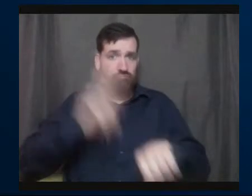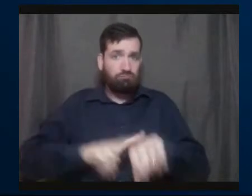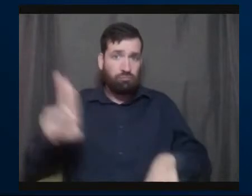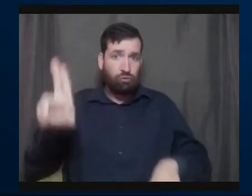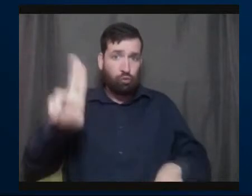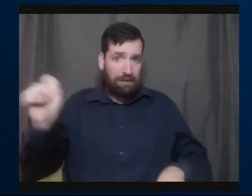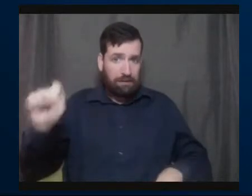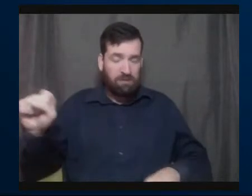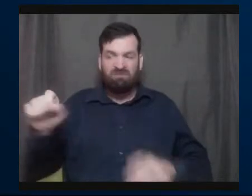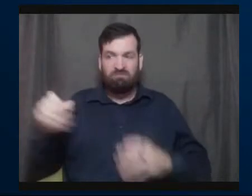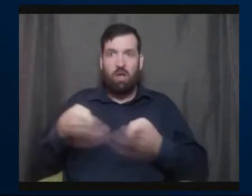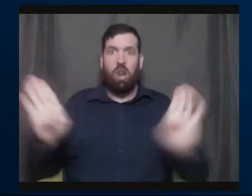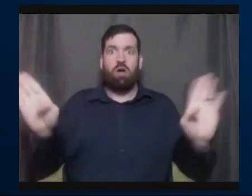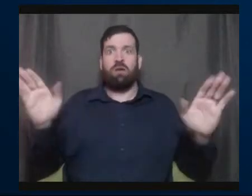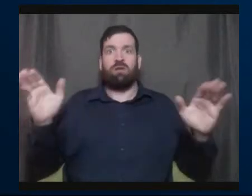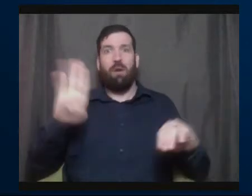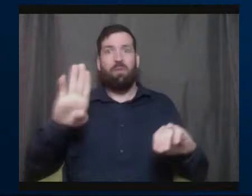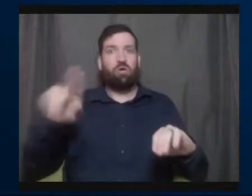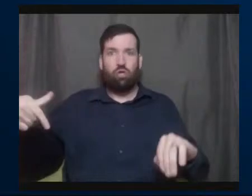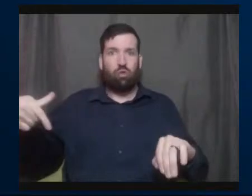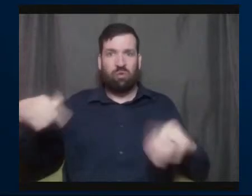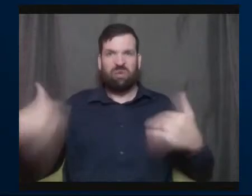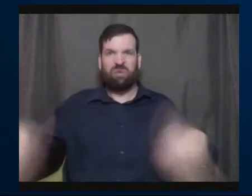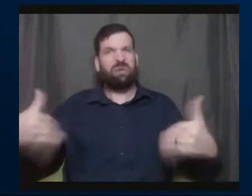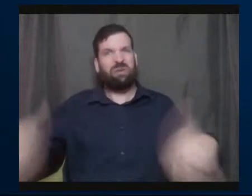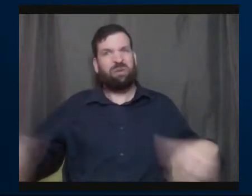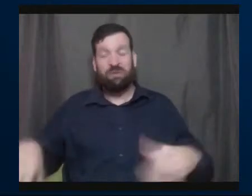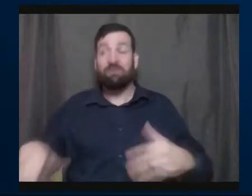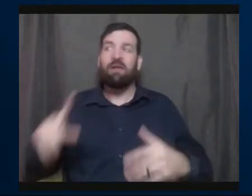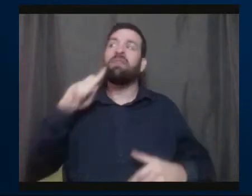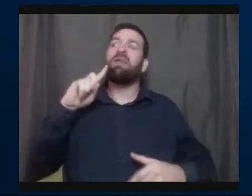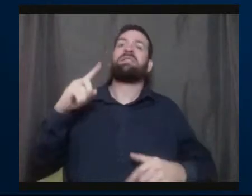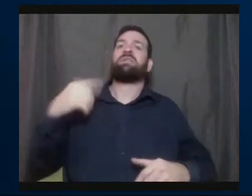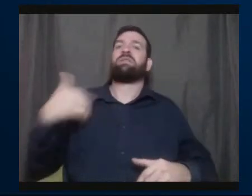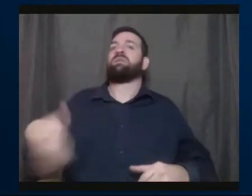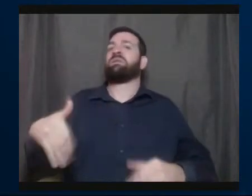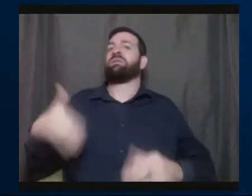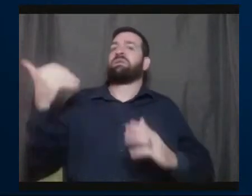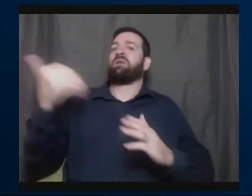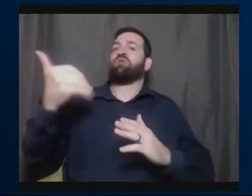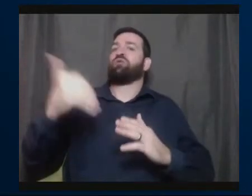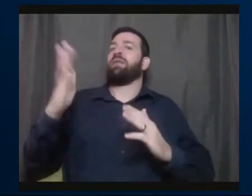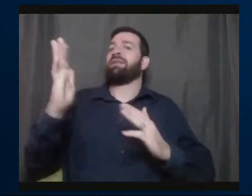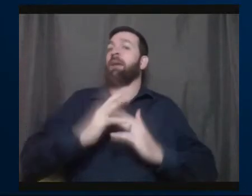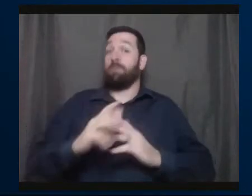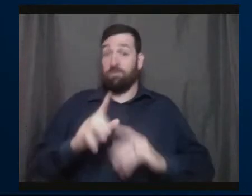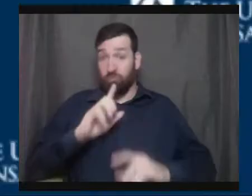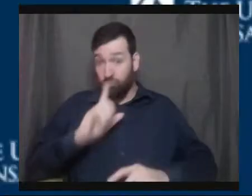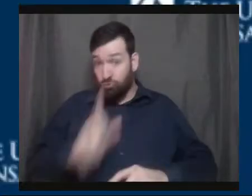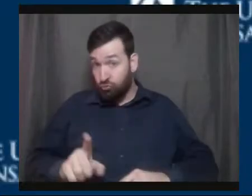barbecue that's around here. He can't imagine, he thinks we might be somewhere near the top, but is that true?